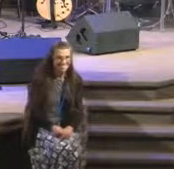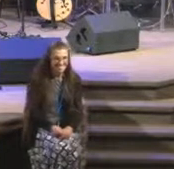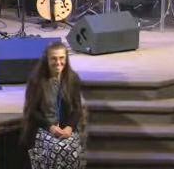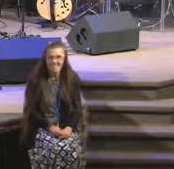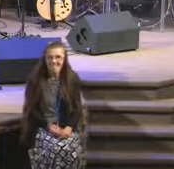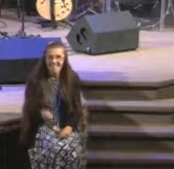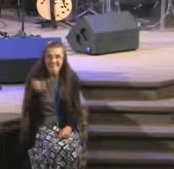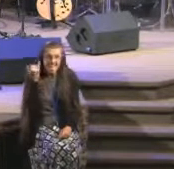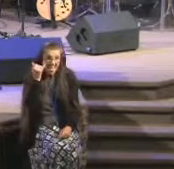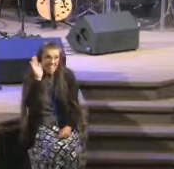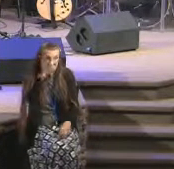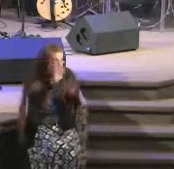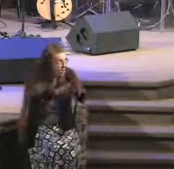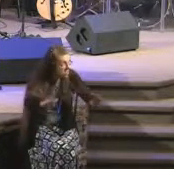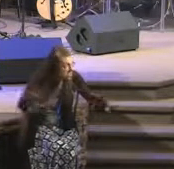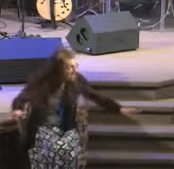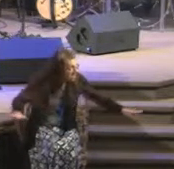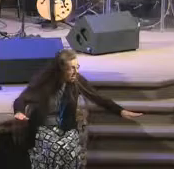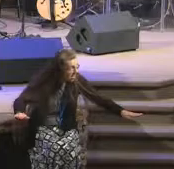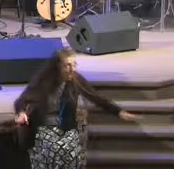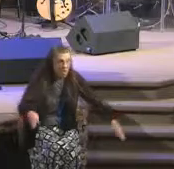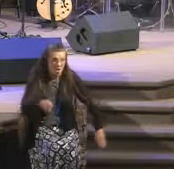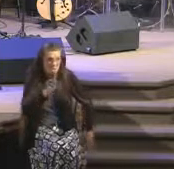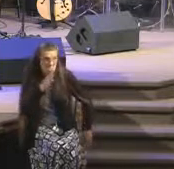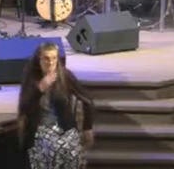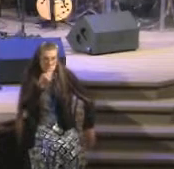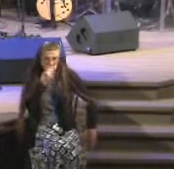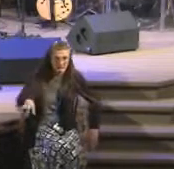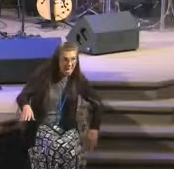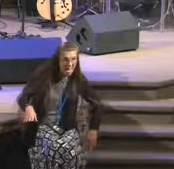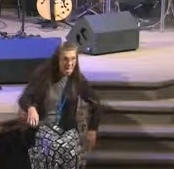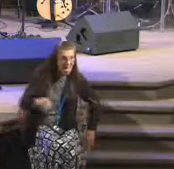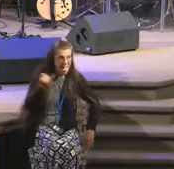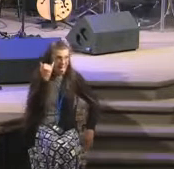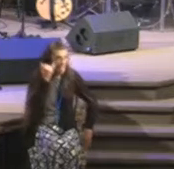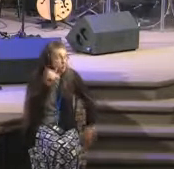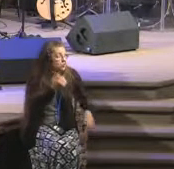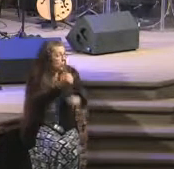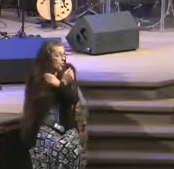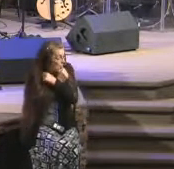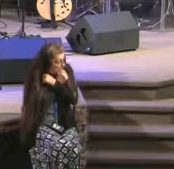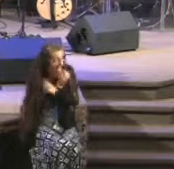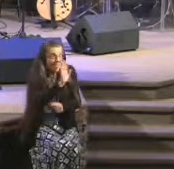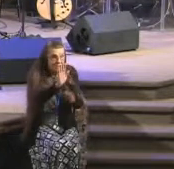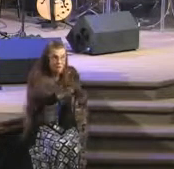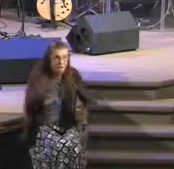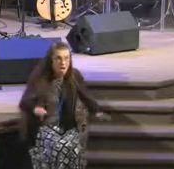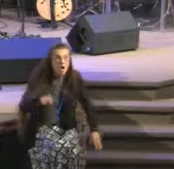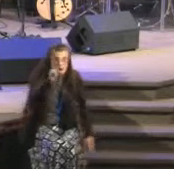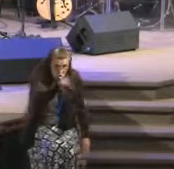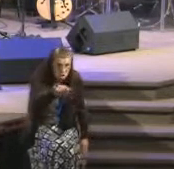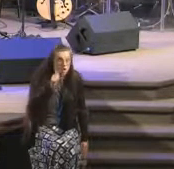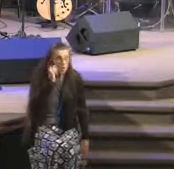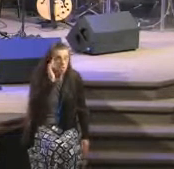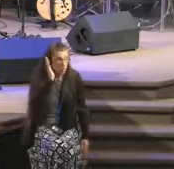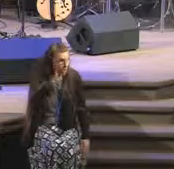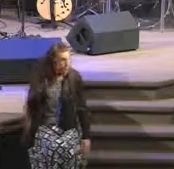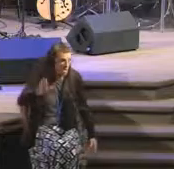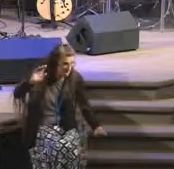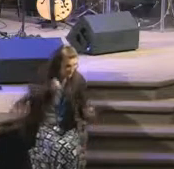If your kids are going to act up and you really love your children, you will discipline